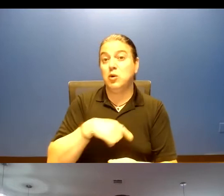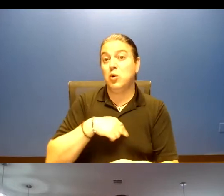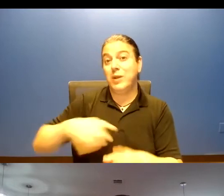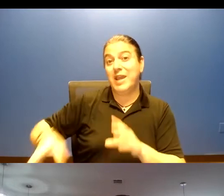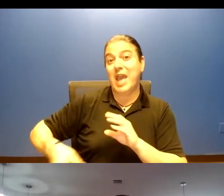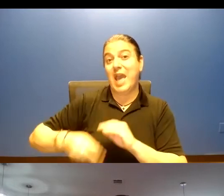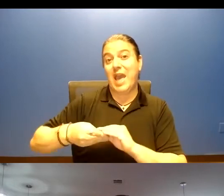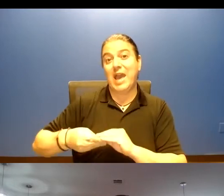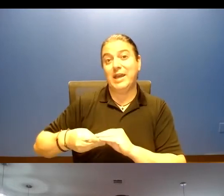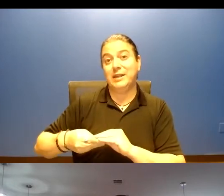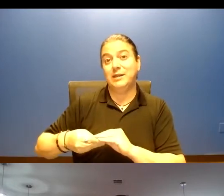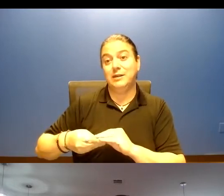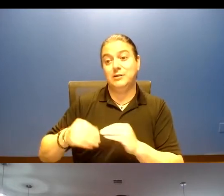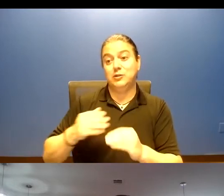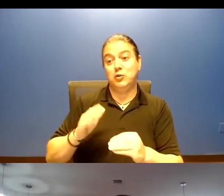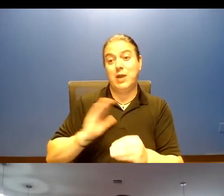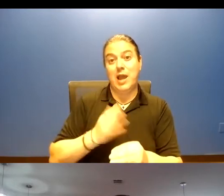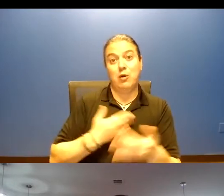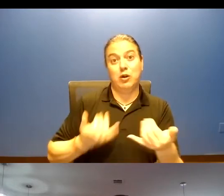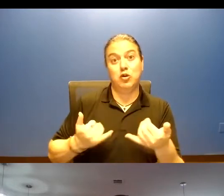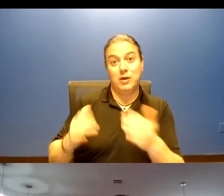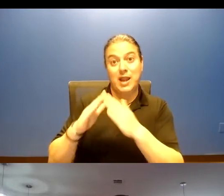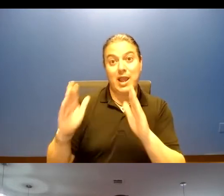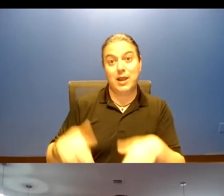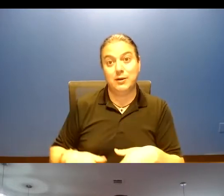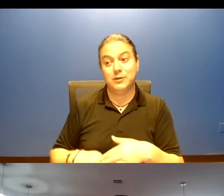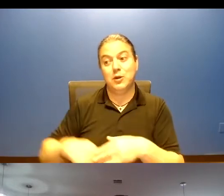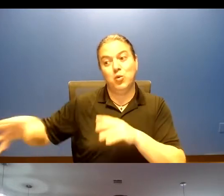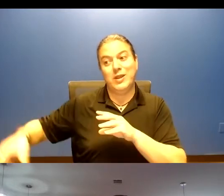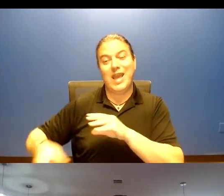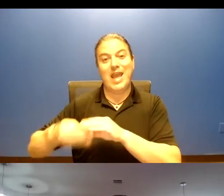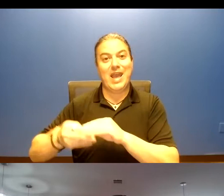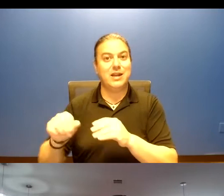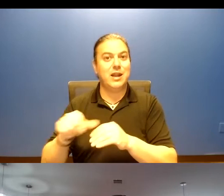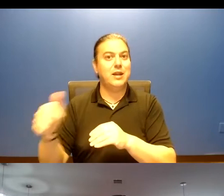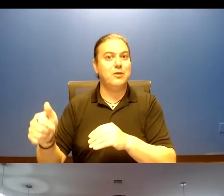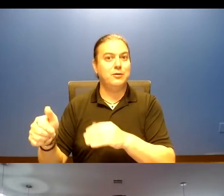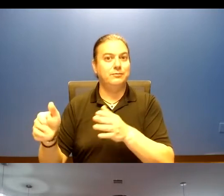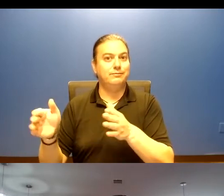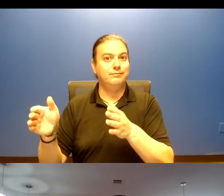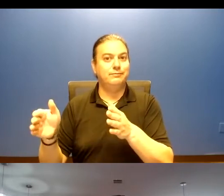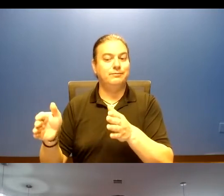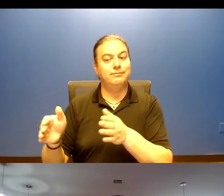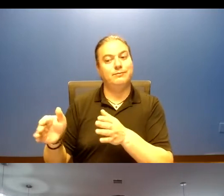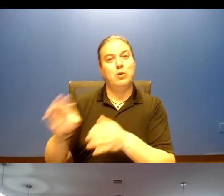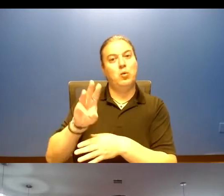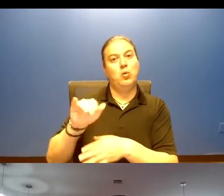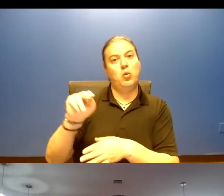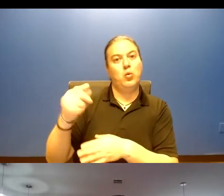our house in order to accommodate what we knew was coming down the road.